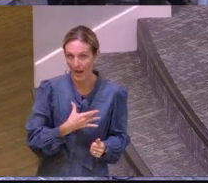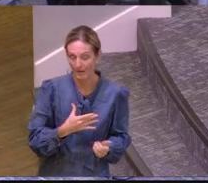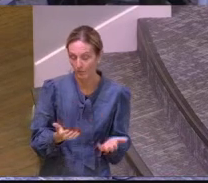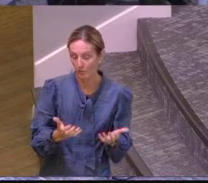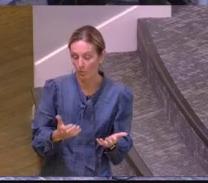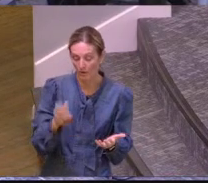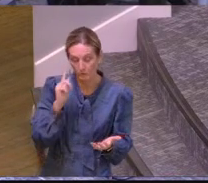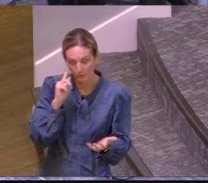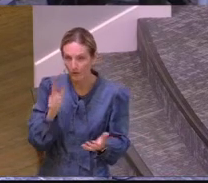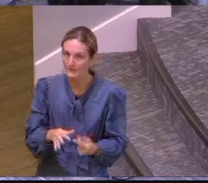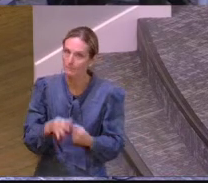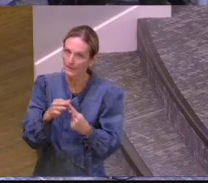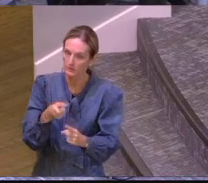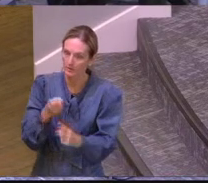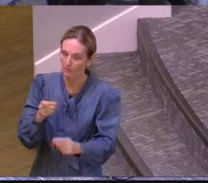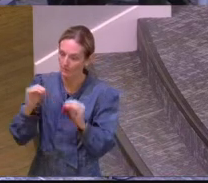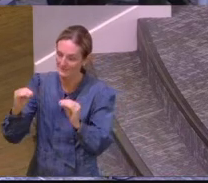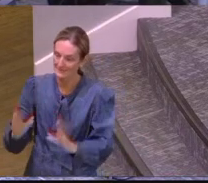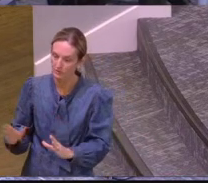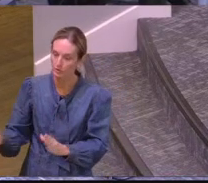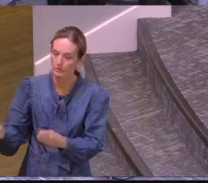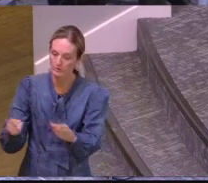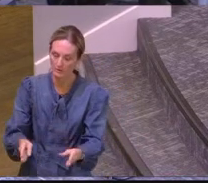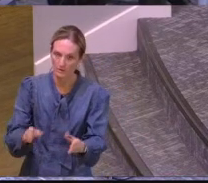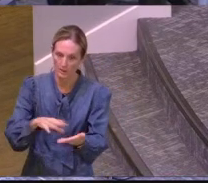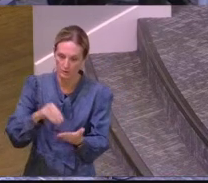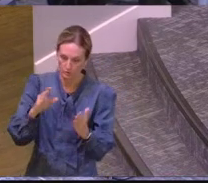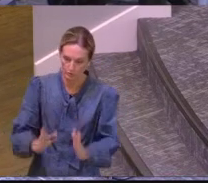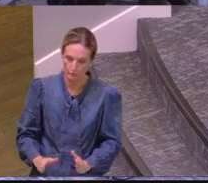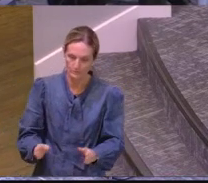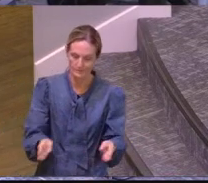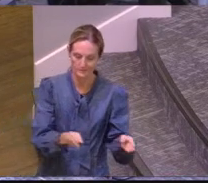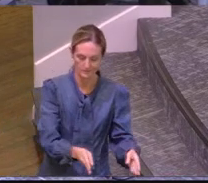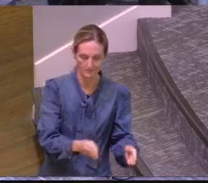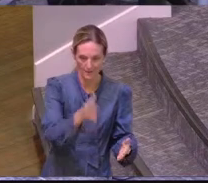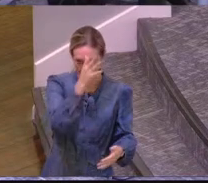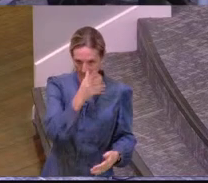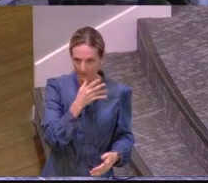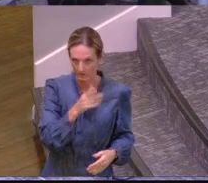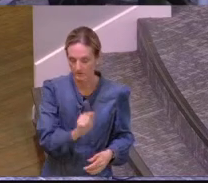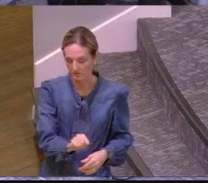the teachers, the students, and parents as well.